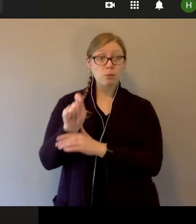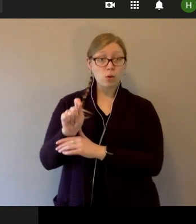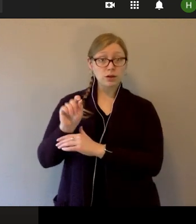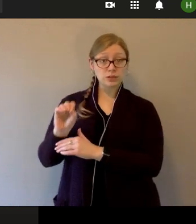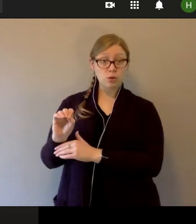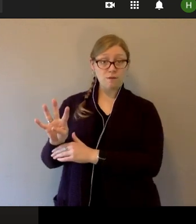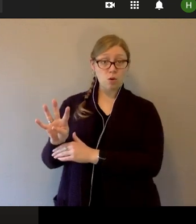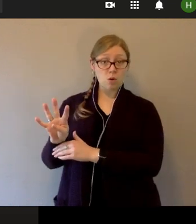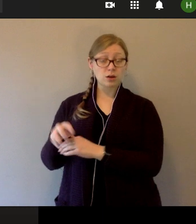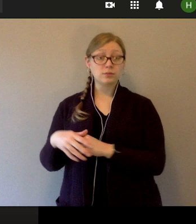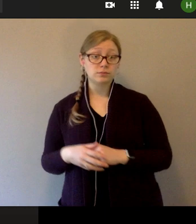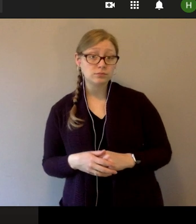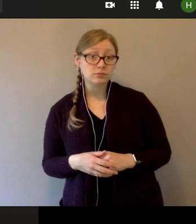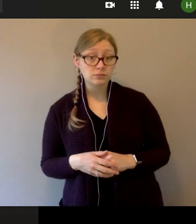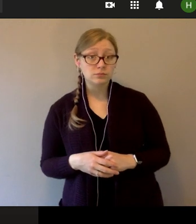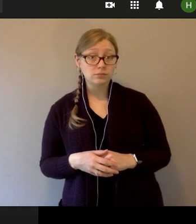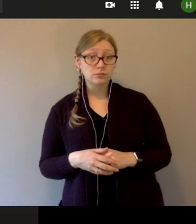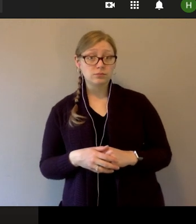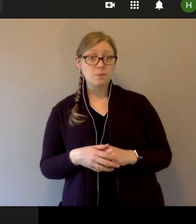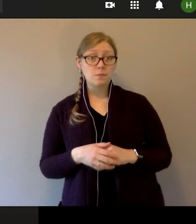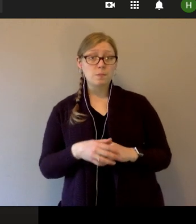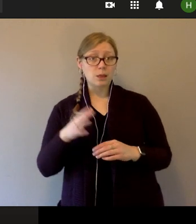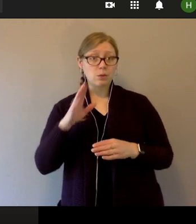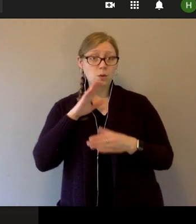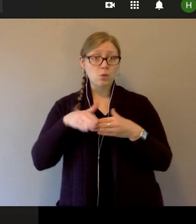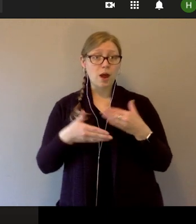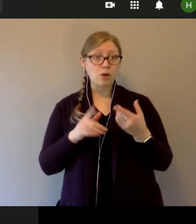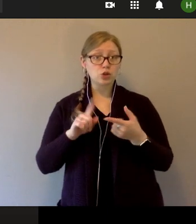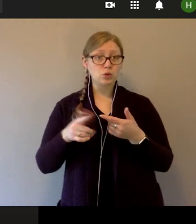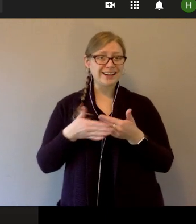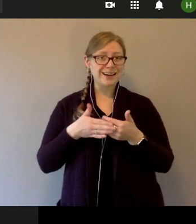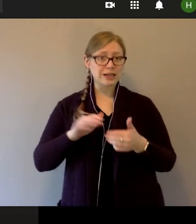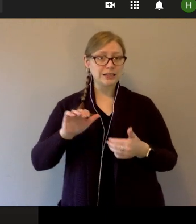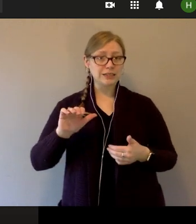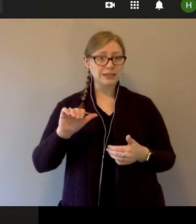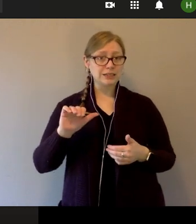10.04. So we're going to go to the nearest tenth, and so this is going to be